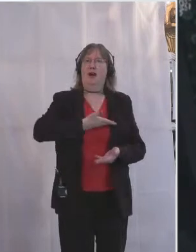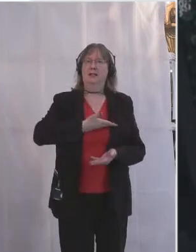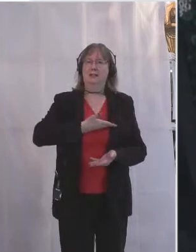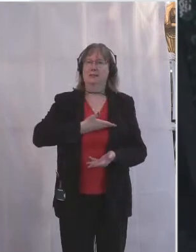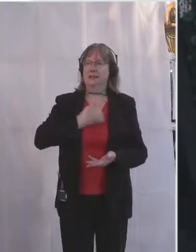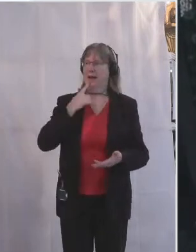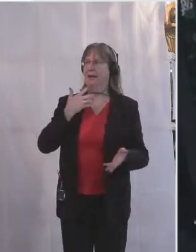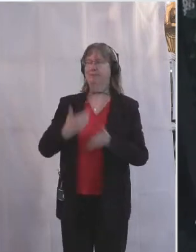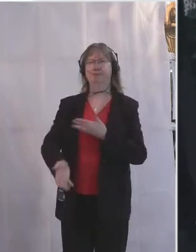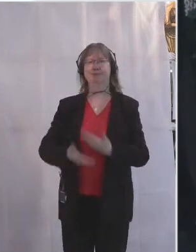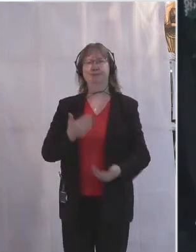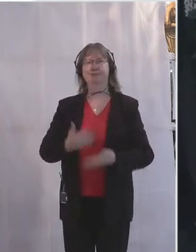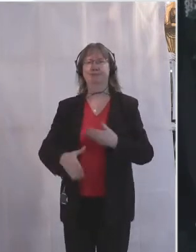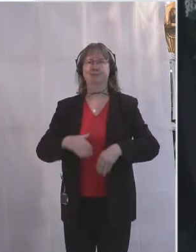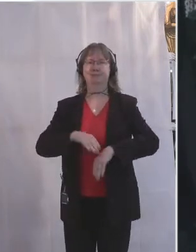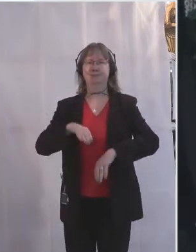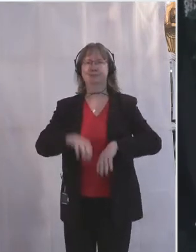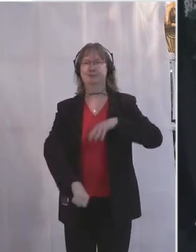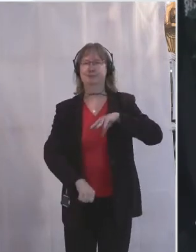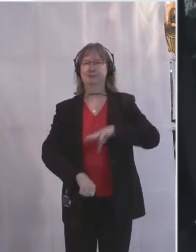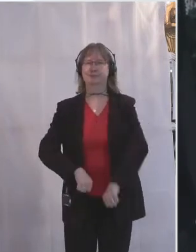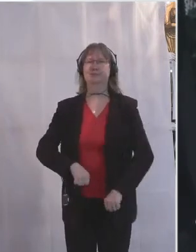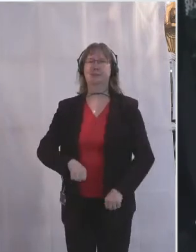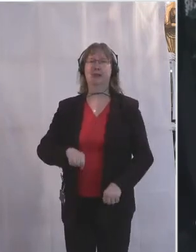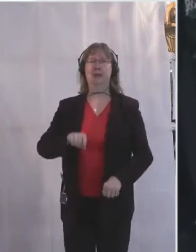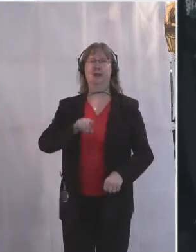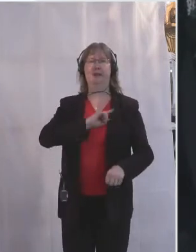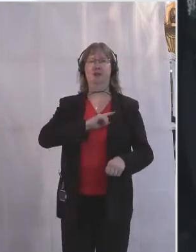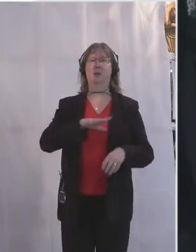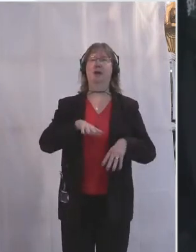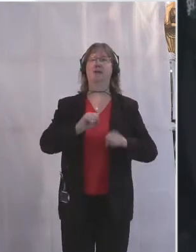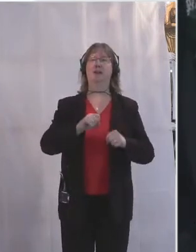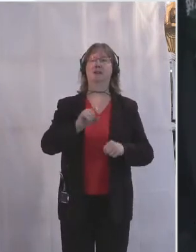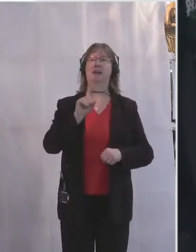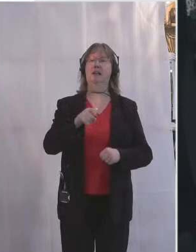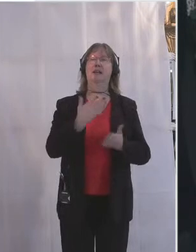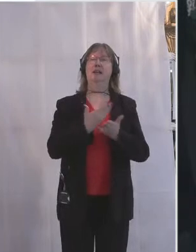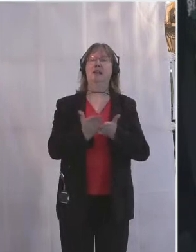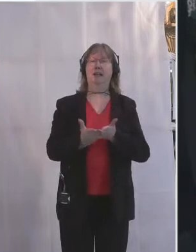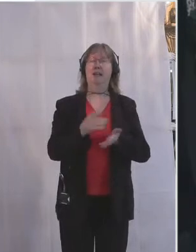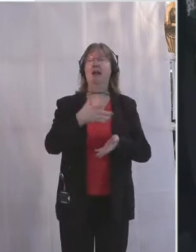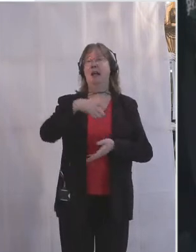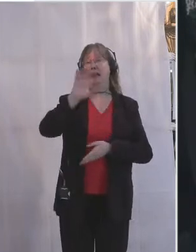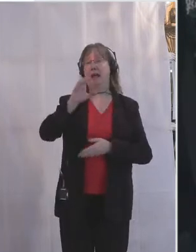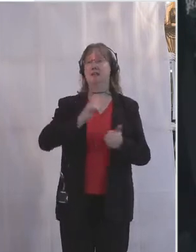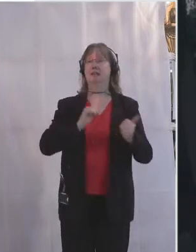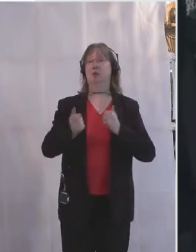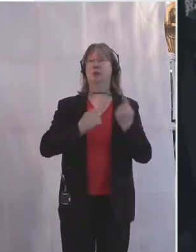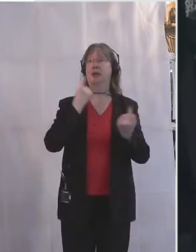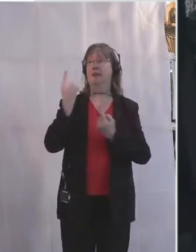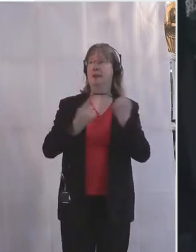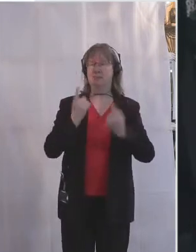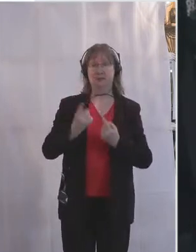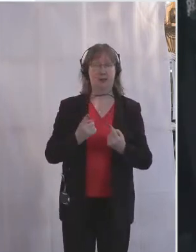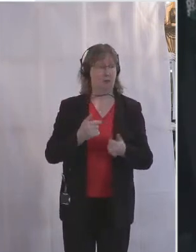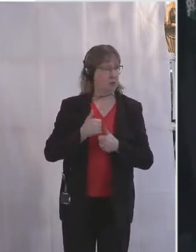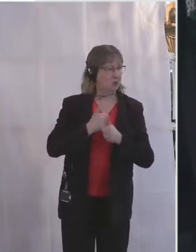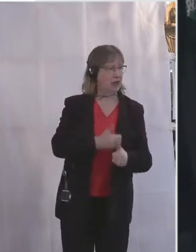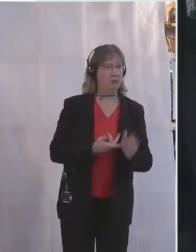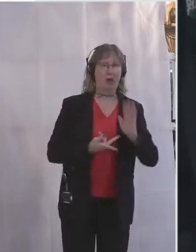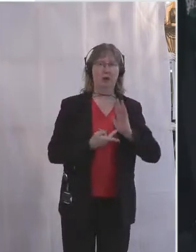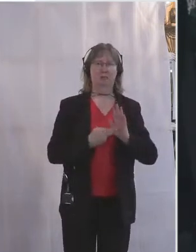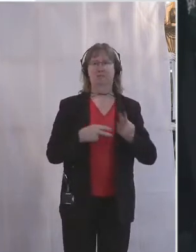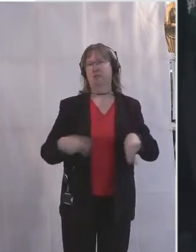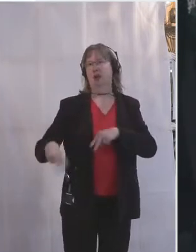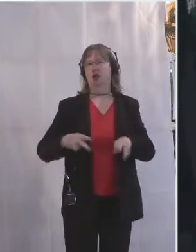basis. And that's when I started Click and Clear, which is a music rights tech and licensing company servicing choreographed sports, so sports